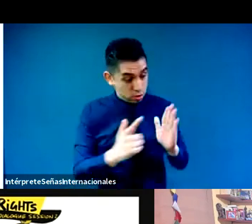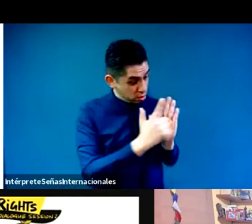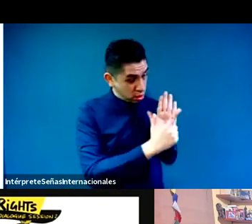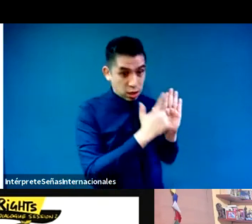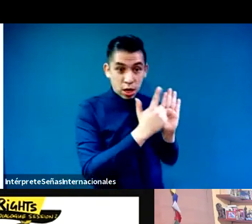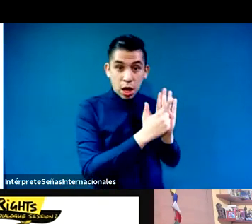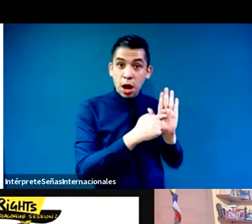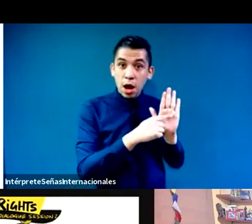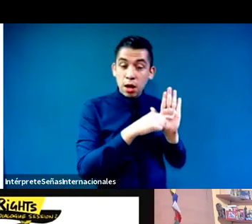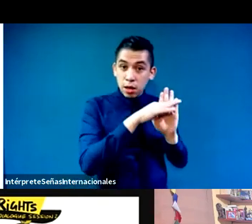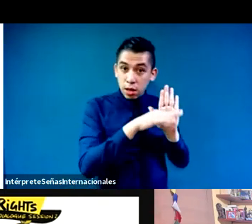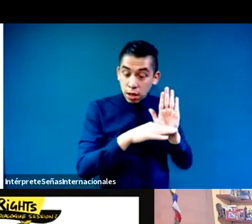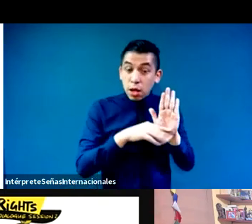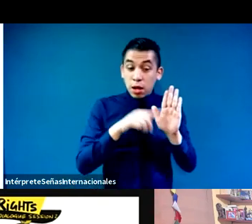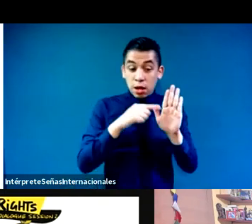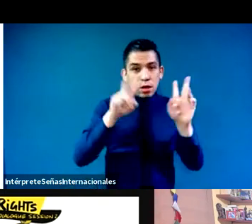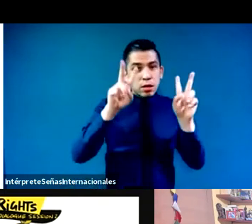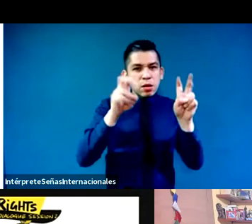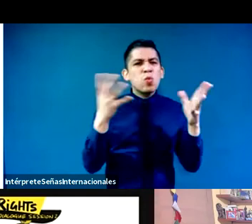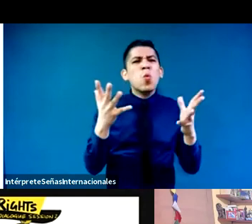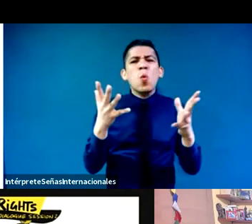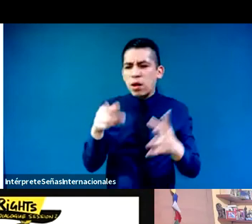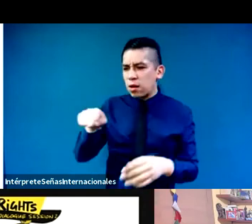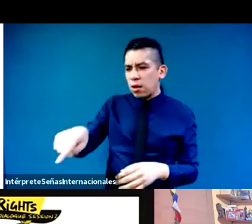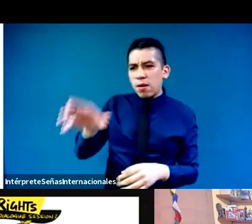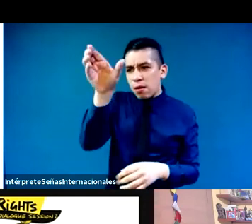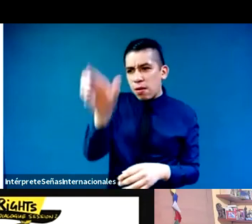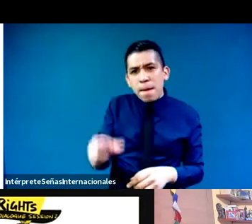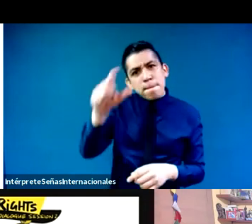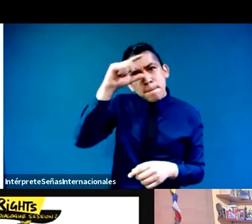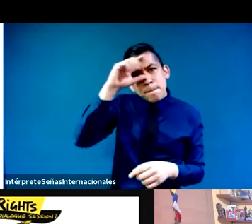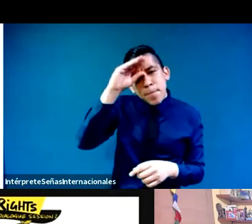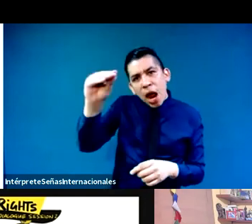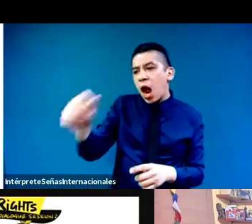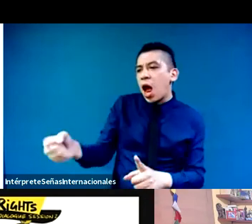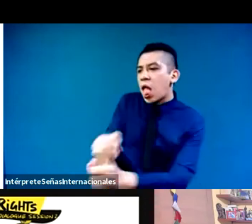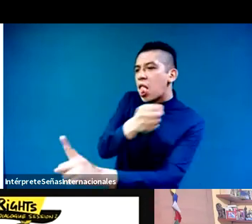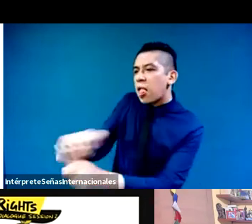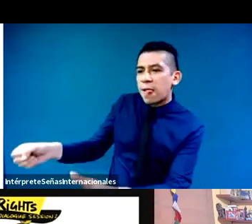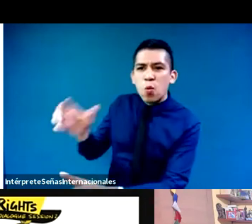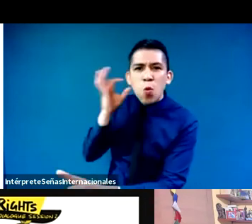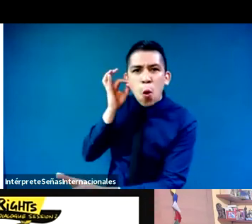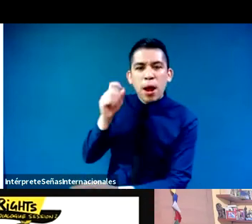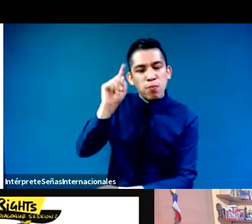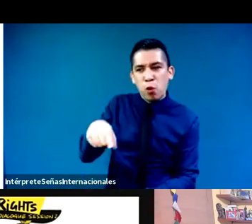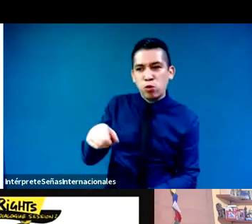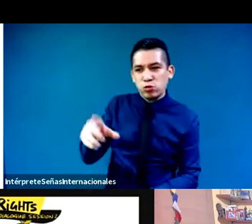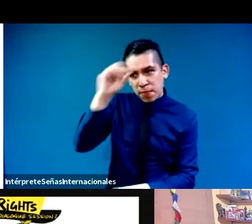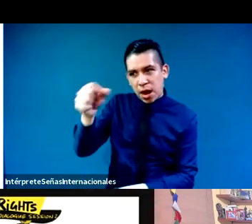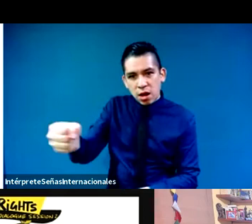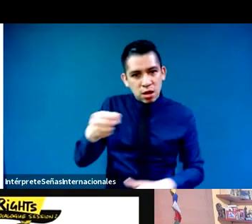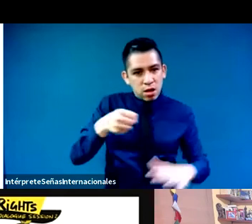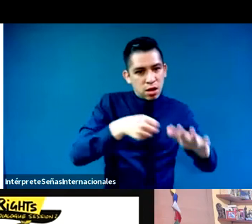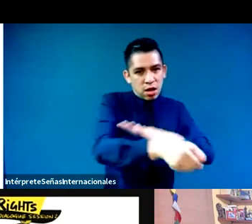Convention 190 is critical to protect workers in the formal and informal economy and in domestic settings